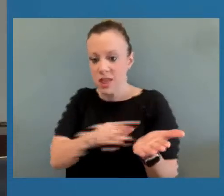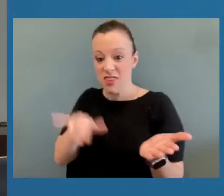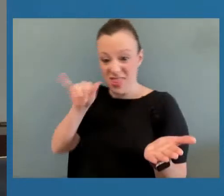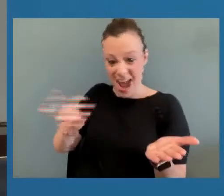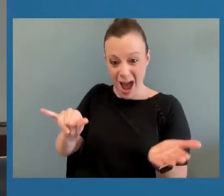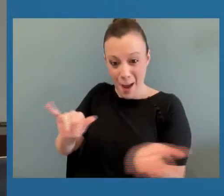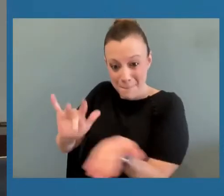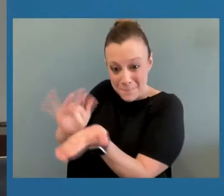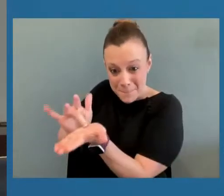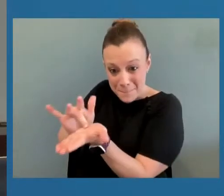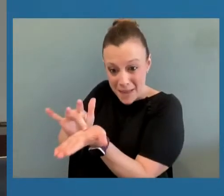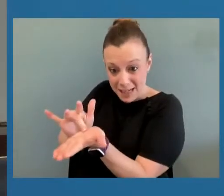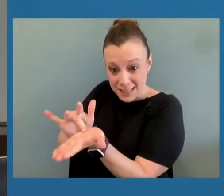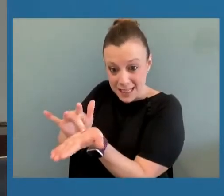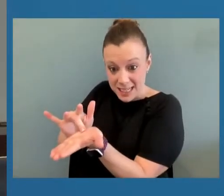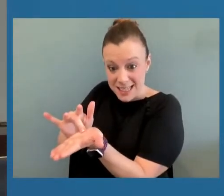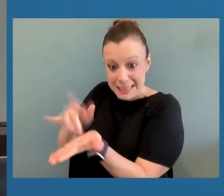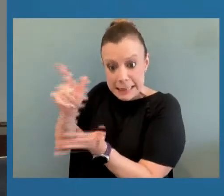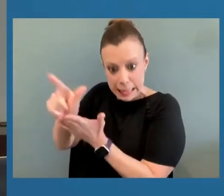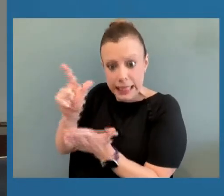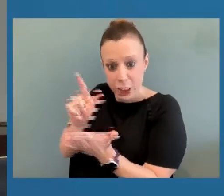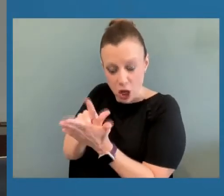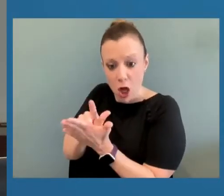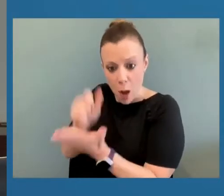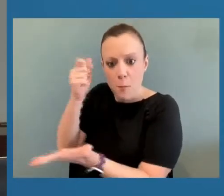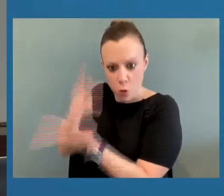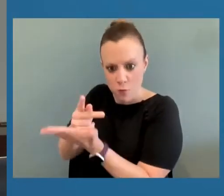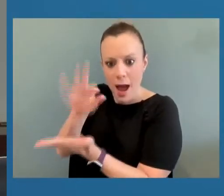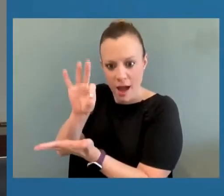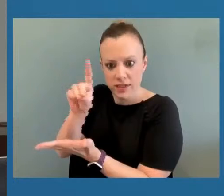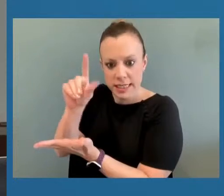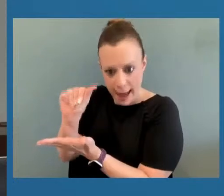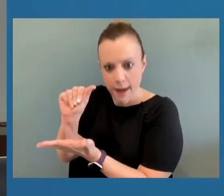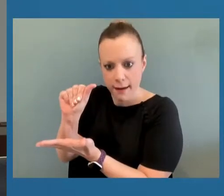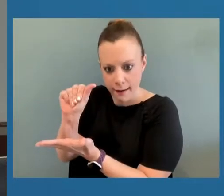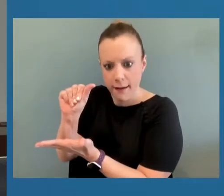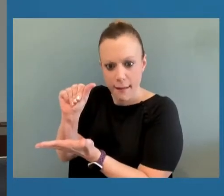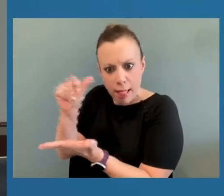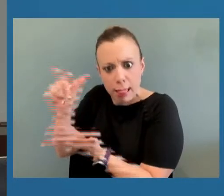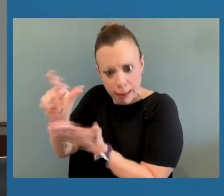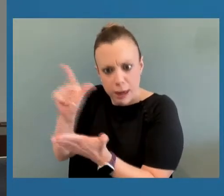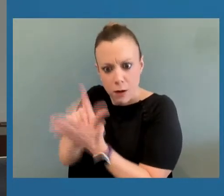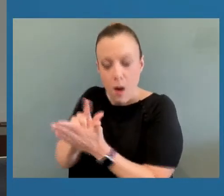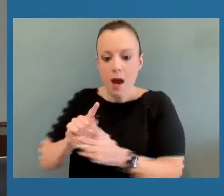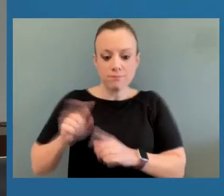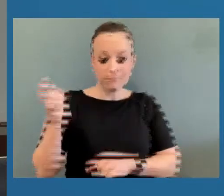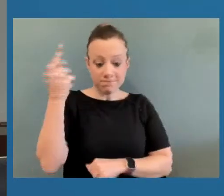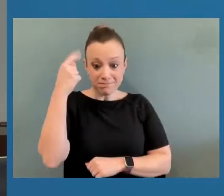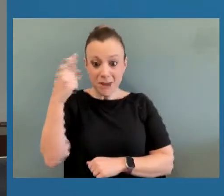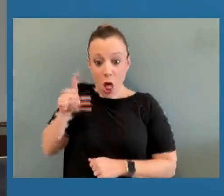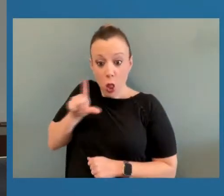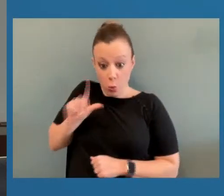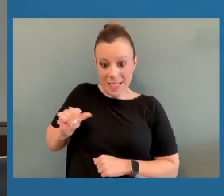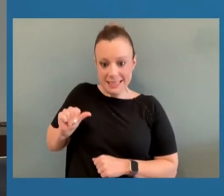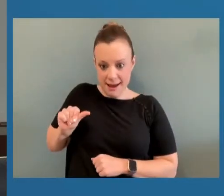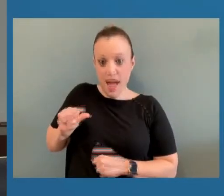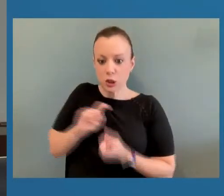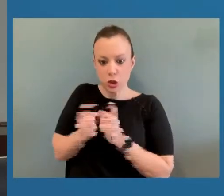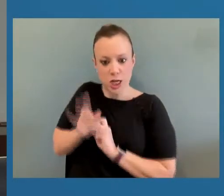safe and it has been legal. Louisiana has changed their laws, but that has no bearing on the laws here in the state of New